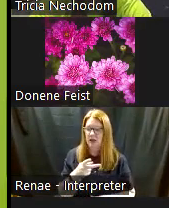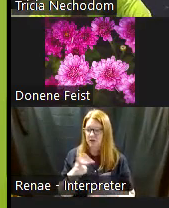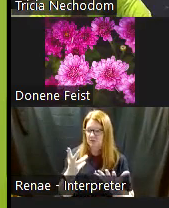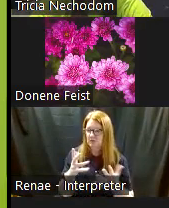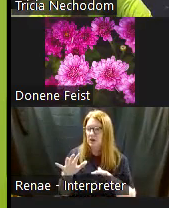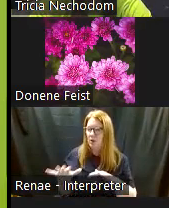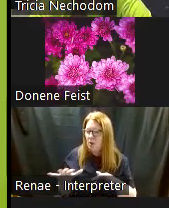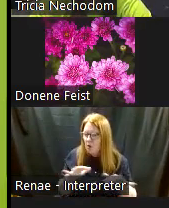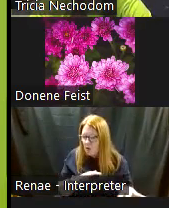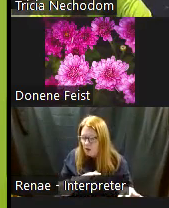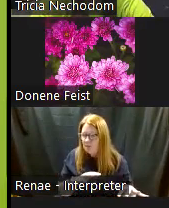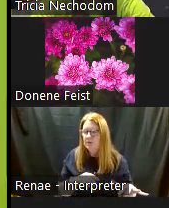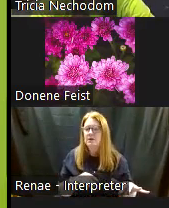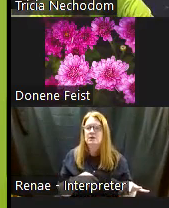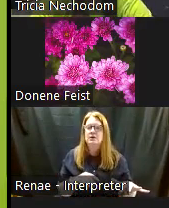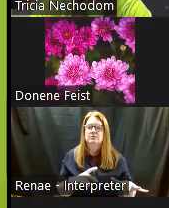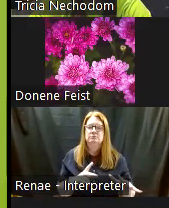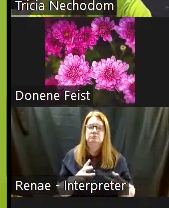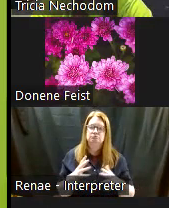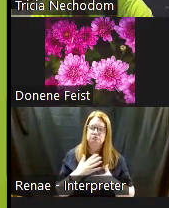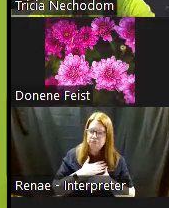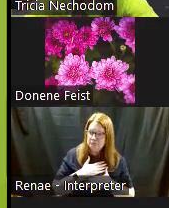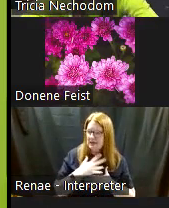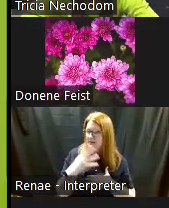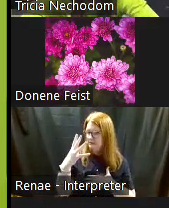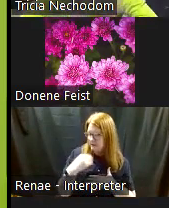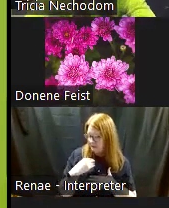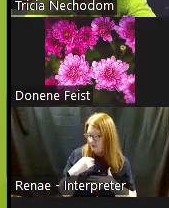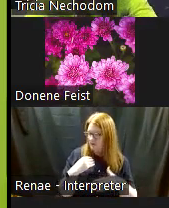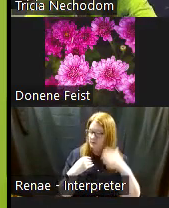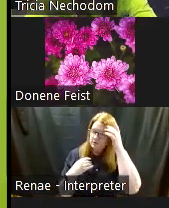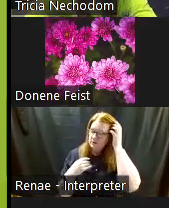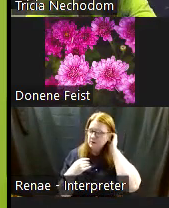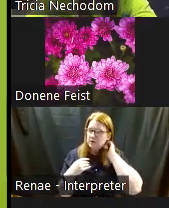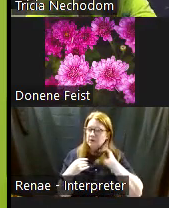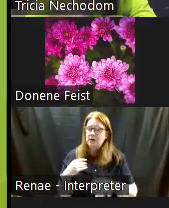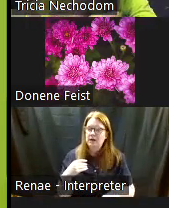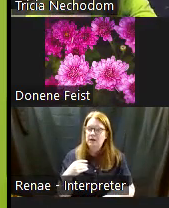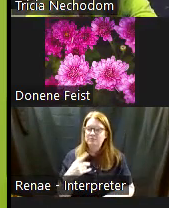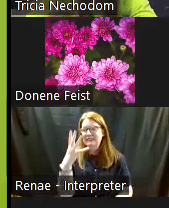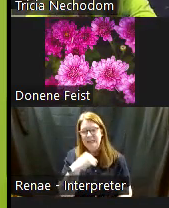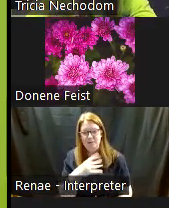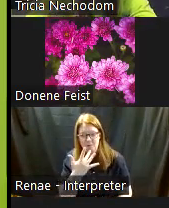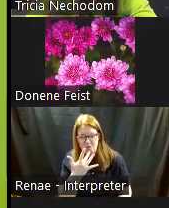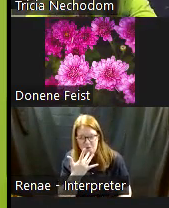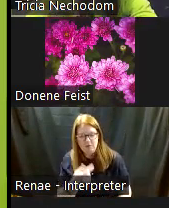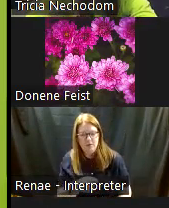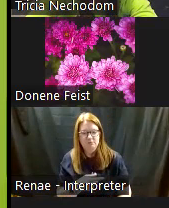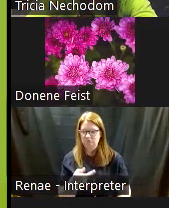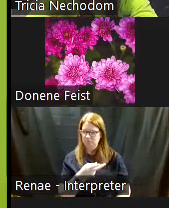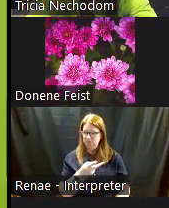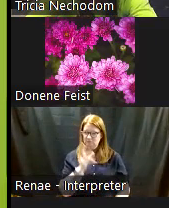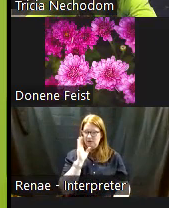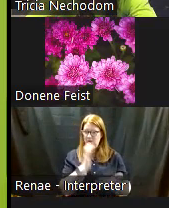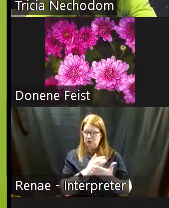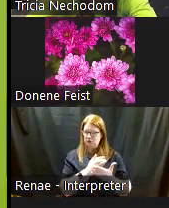of calm, relaxed, sleeping if needed. Sleeping is preferred, but these two pictures kind of highlight perfect